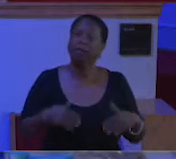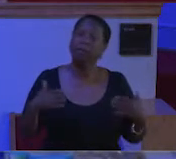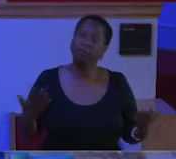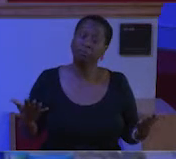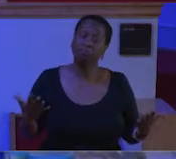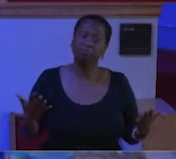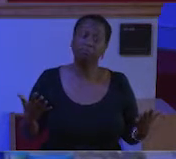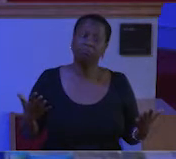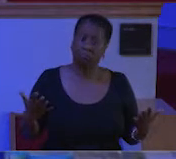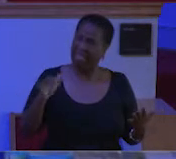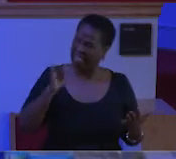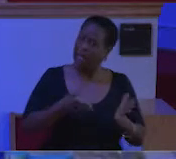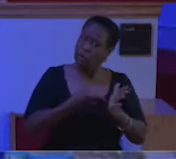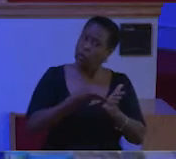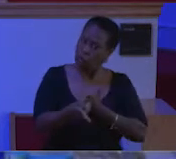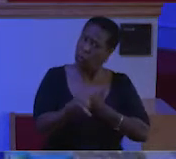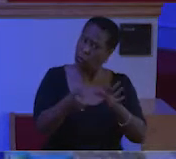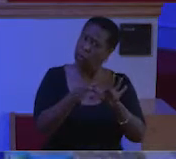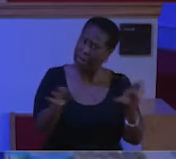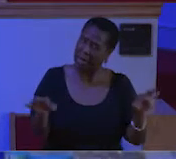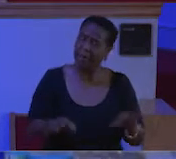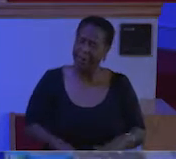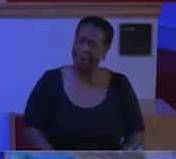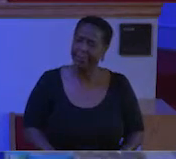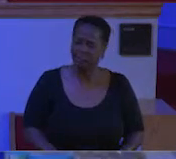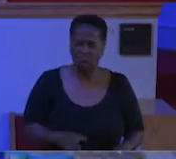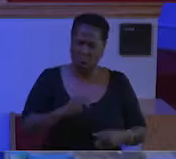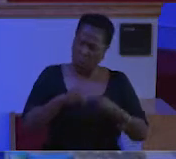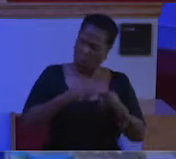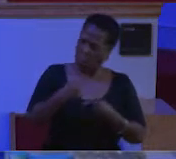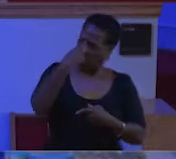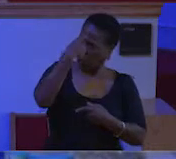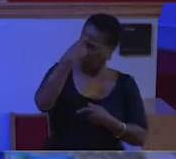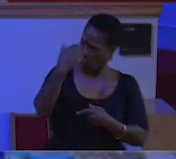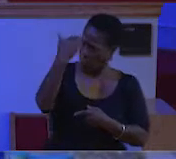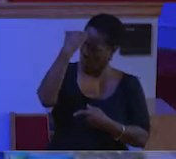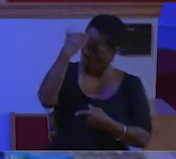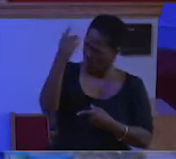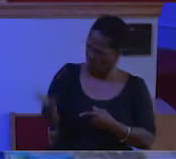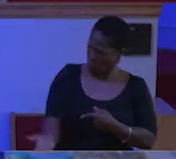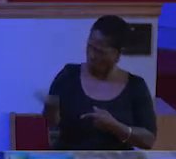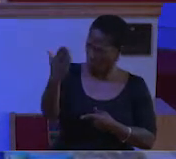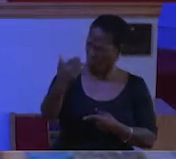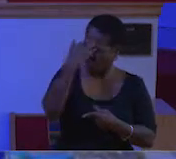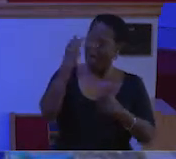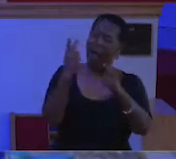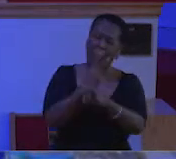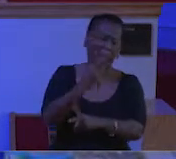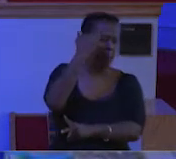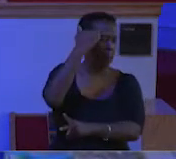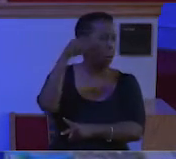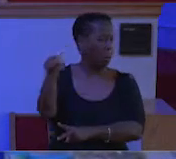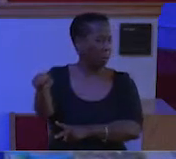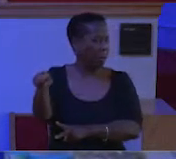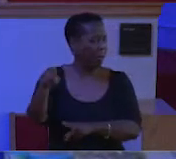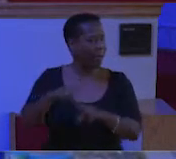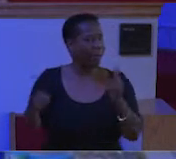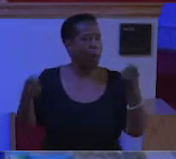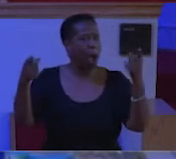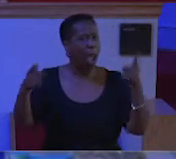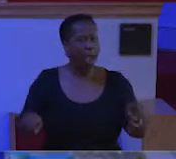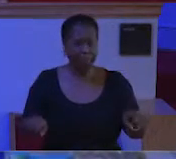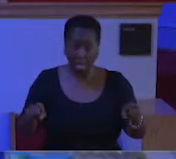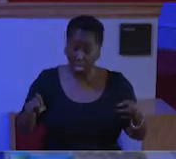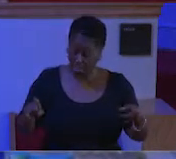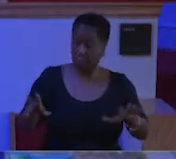that such a true statement? That when you think you know somebody, when you've got them figured out, then the bottom